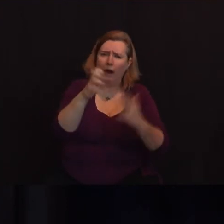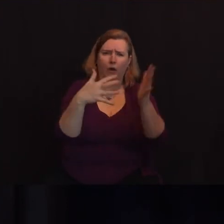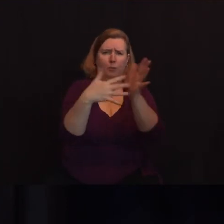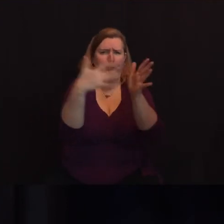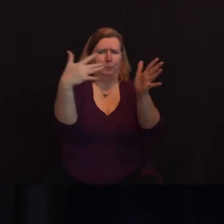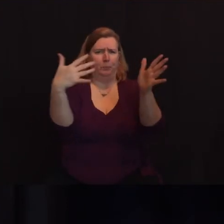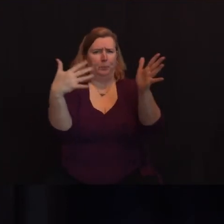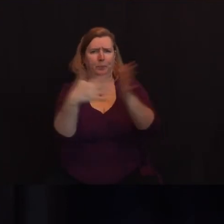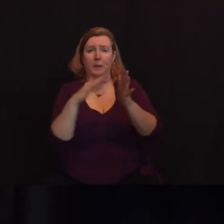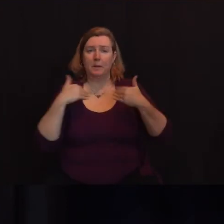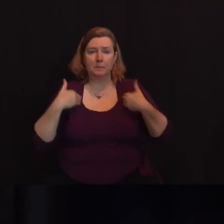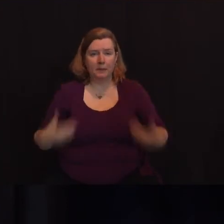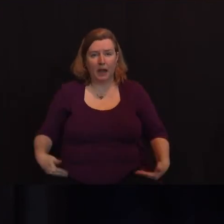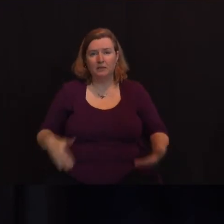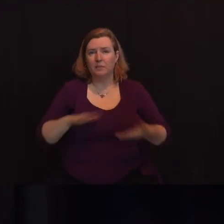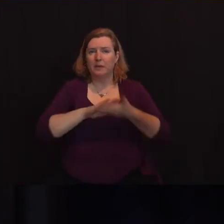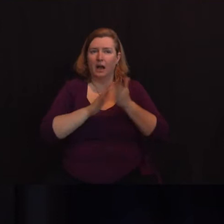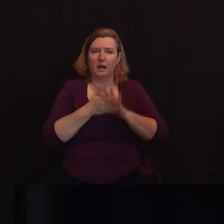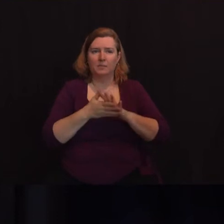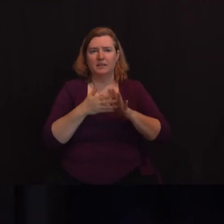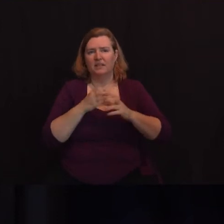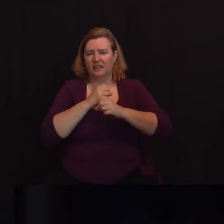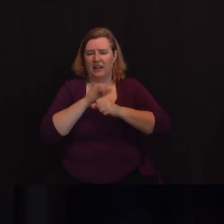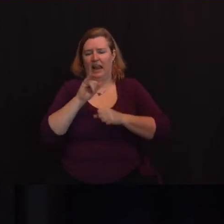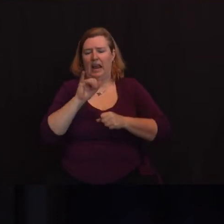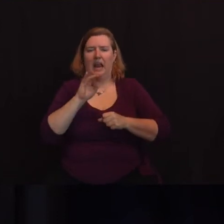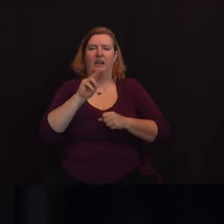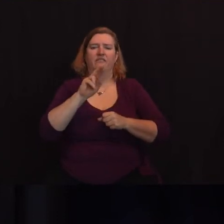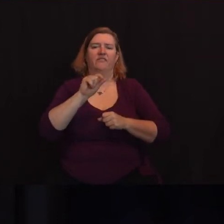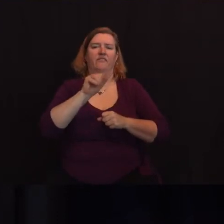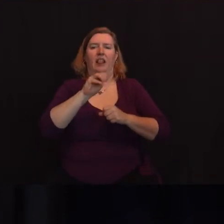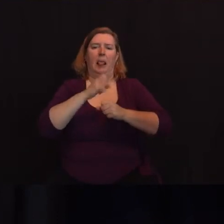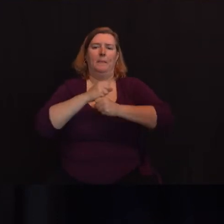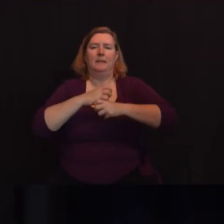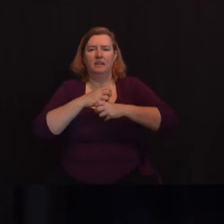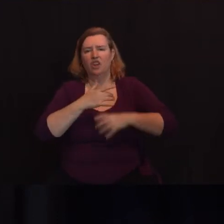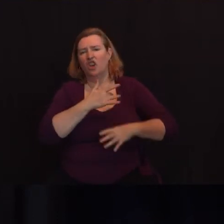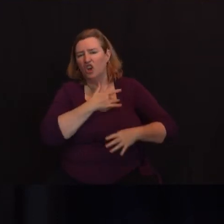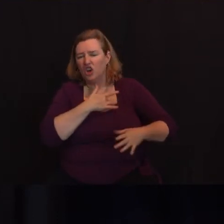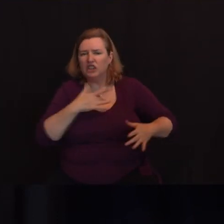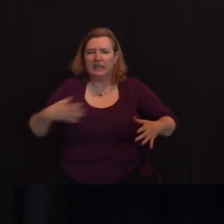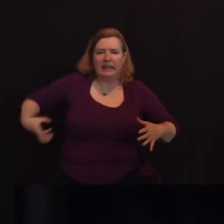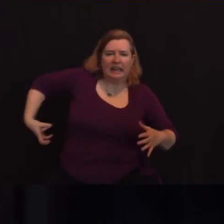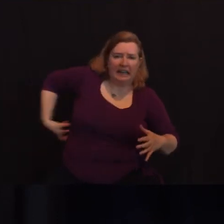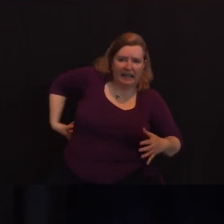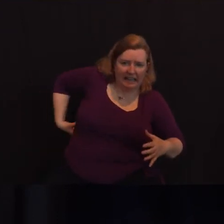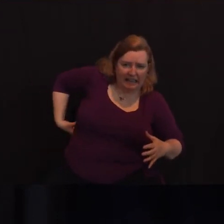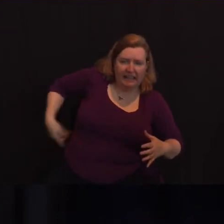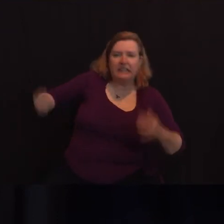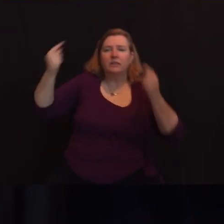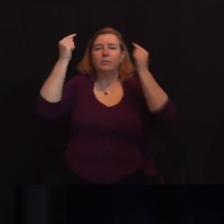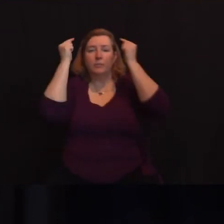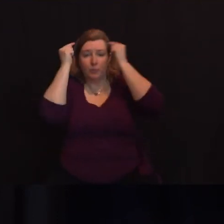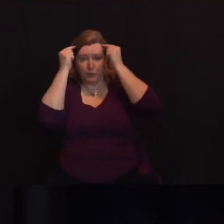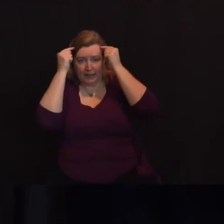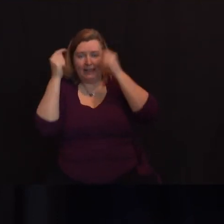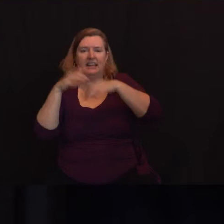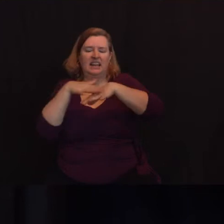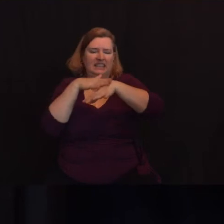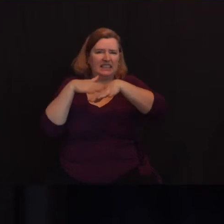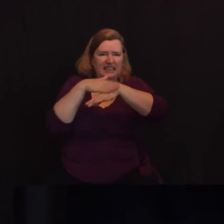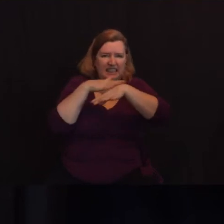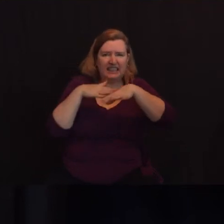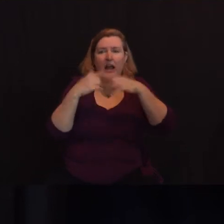can become inflamed, including the heart, lungs, kidney, brain, skin, eyes, or the